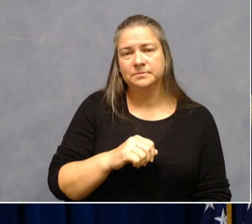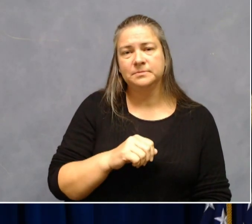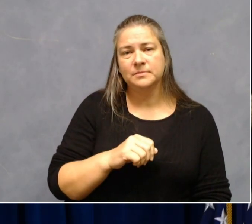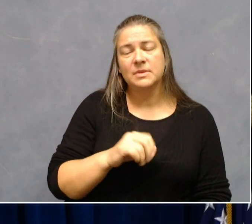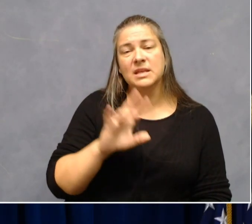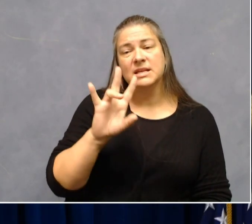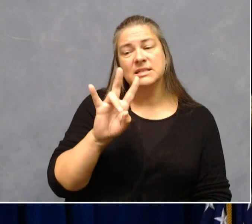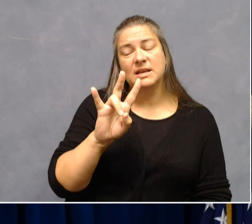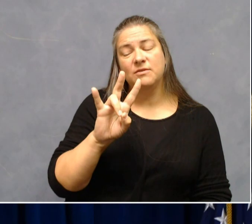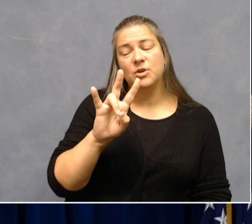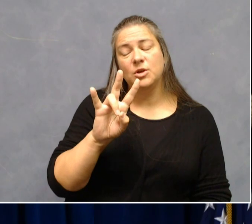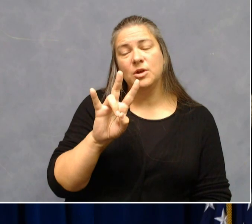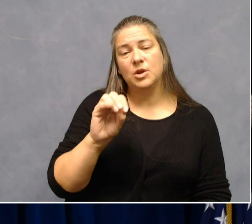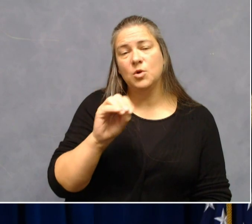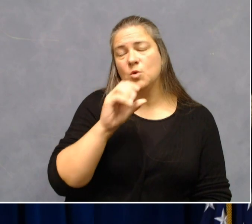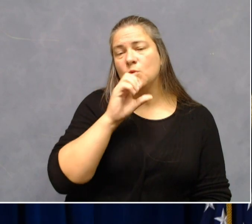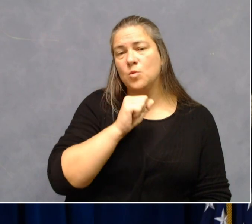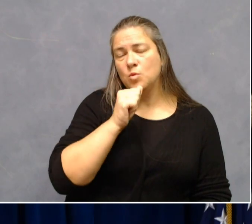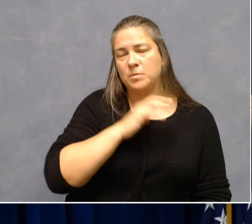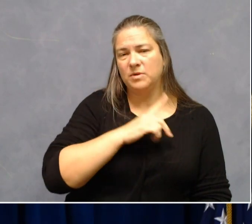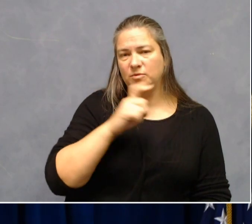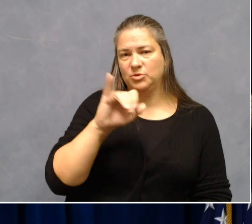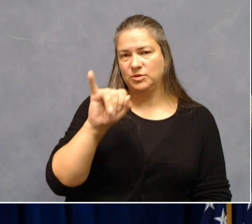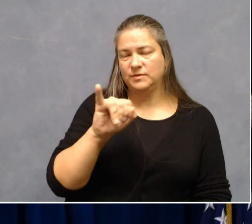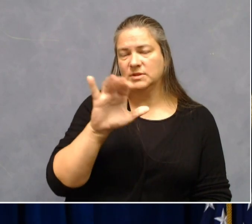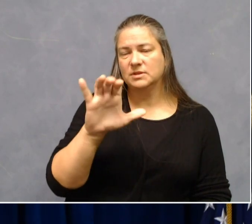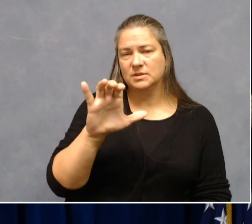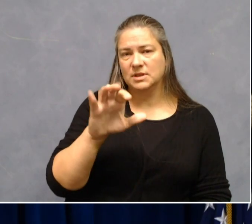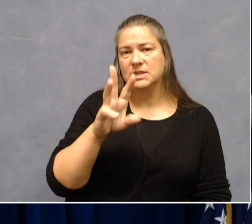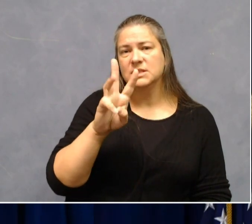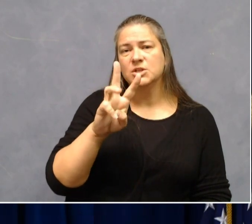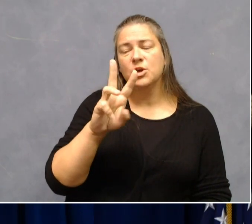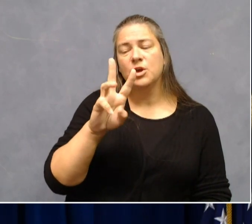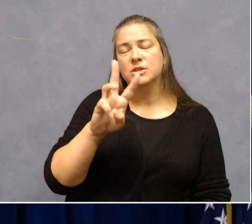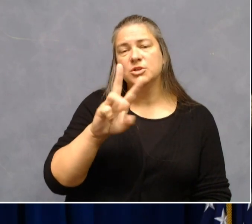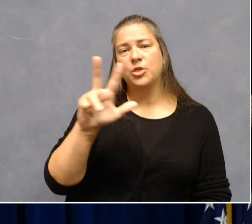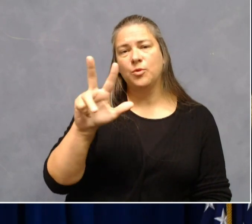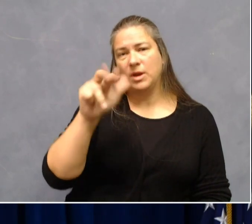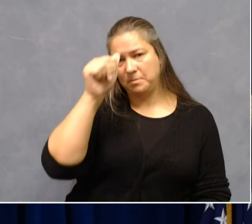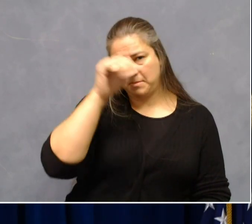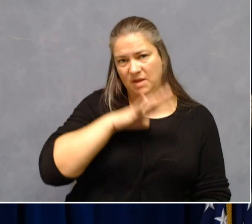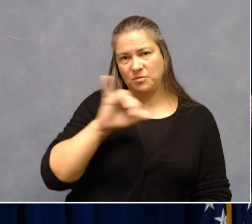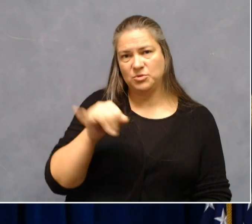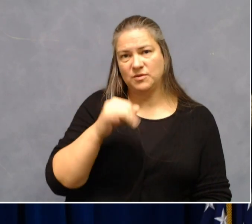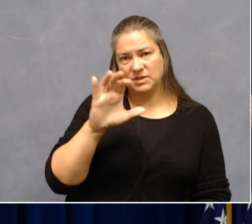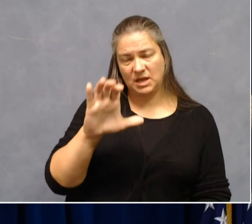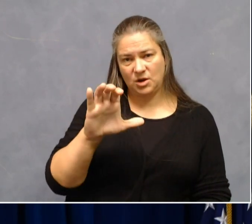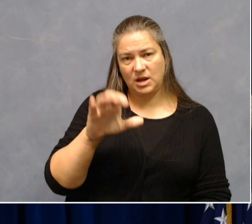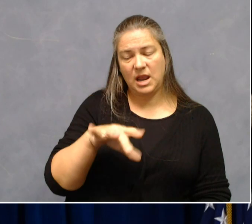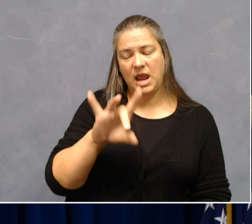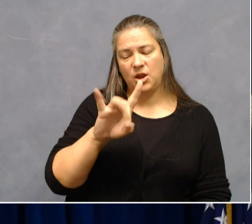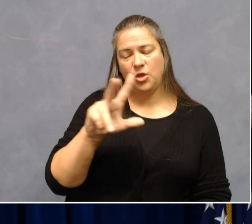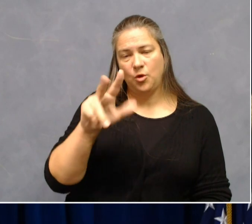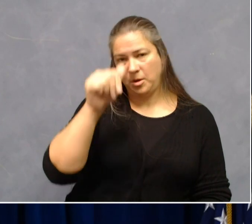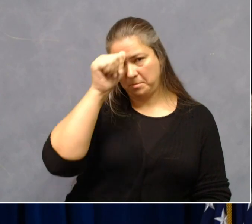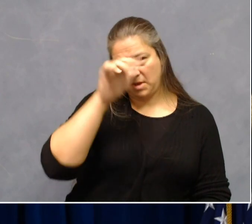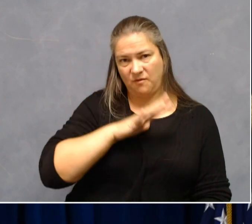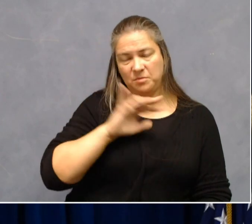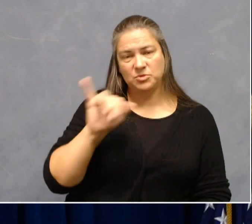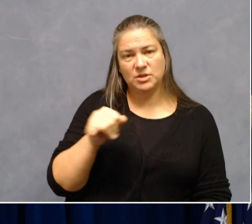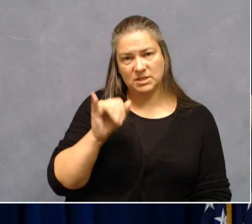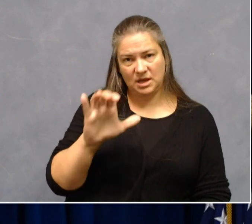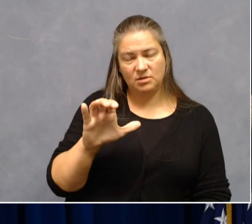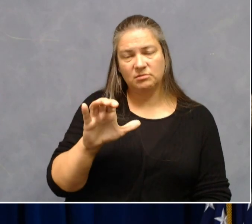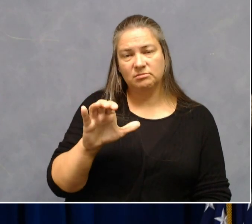70-year-old woman from Jefferson, 63-year-old man from Jefferson, 83-year-old man from Jefferson,